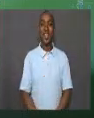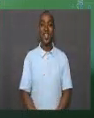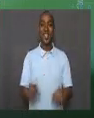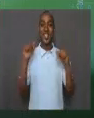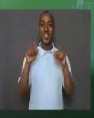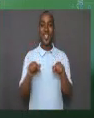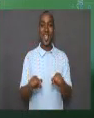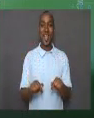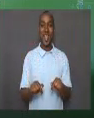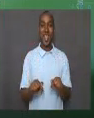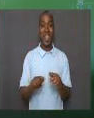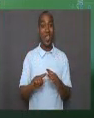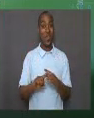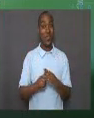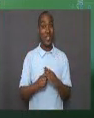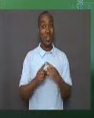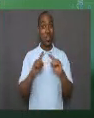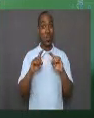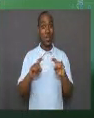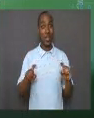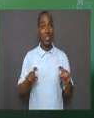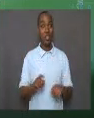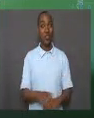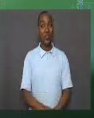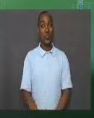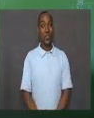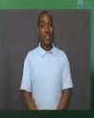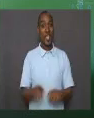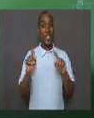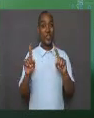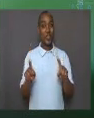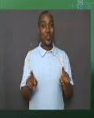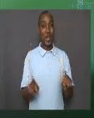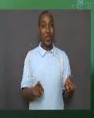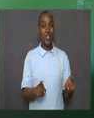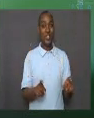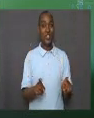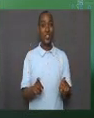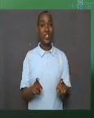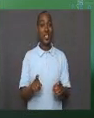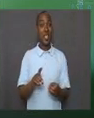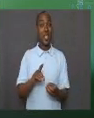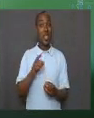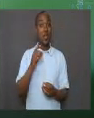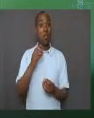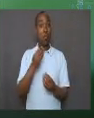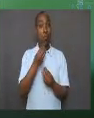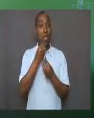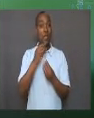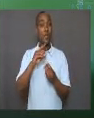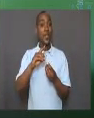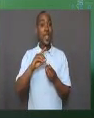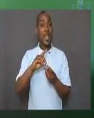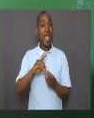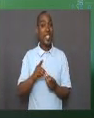Today, we will investigate an experiment that proves digestion